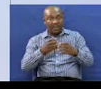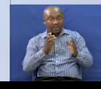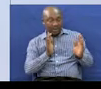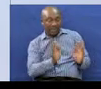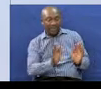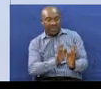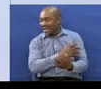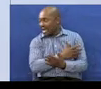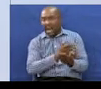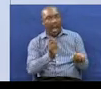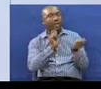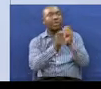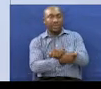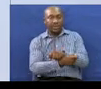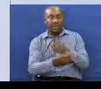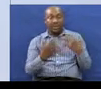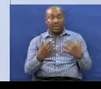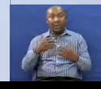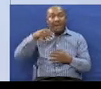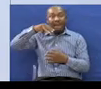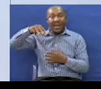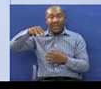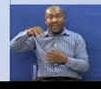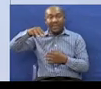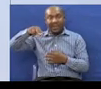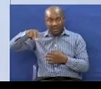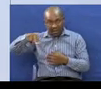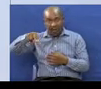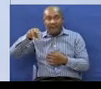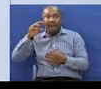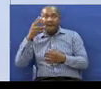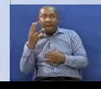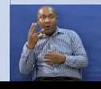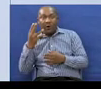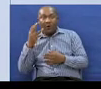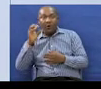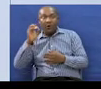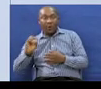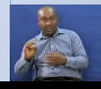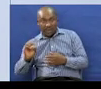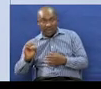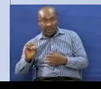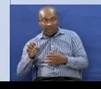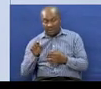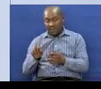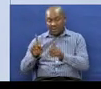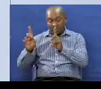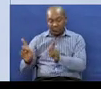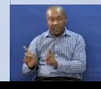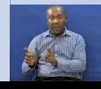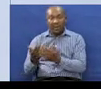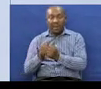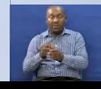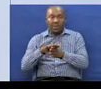KClO sub 3. This is potassium chlorate. And another chemical that you're going to have, it is manganese